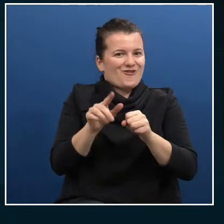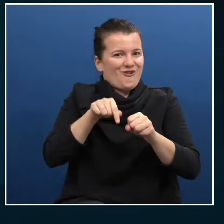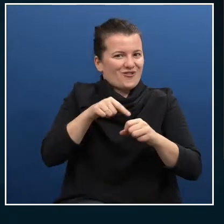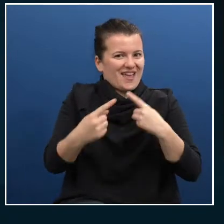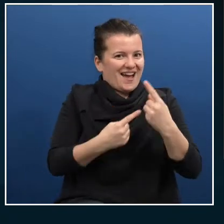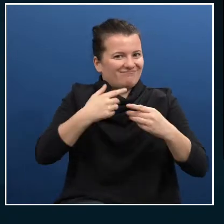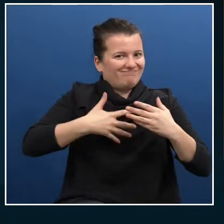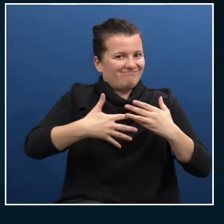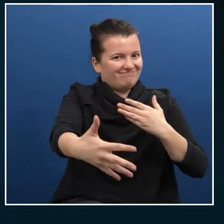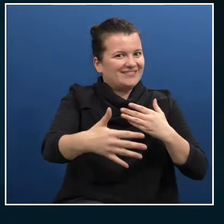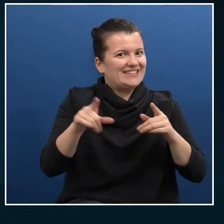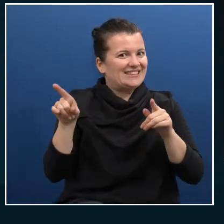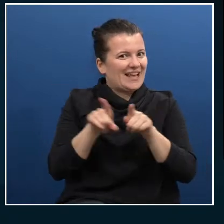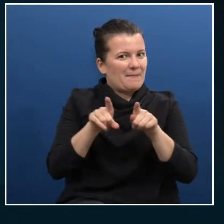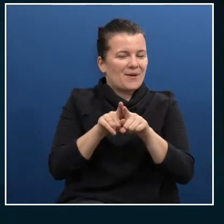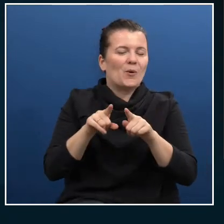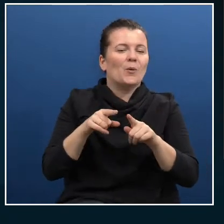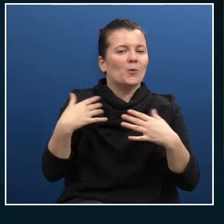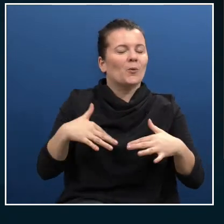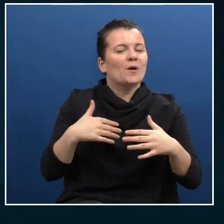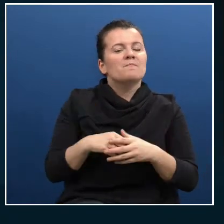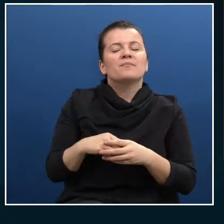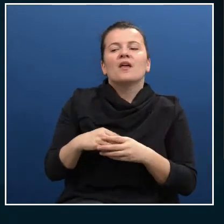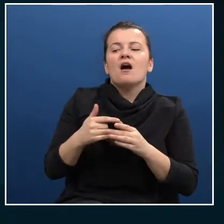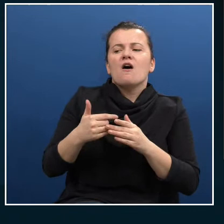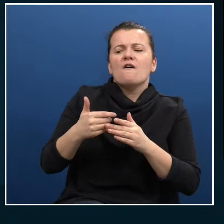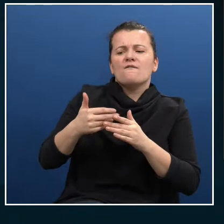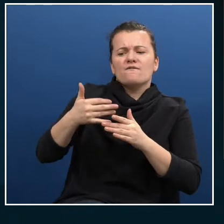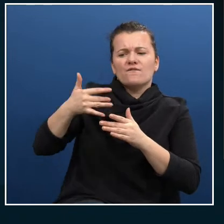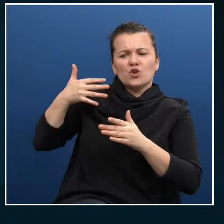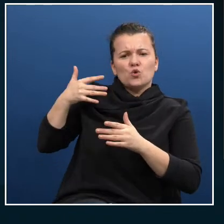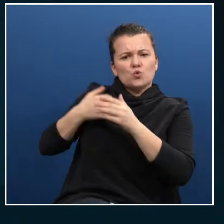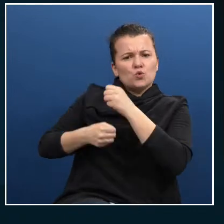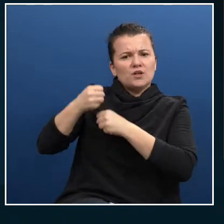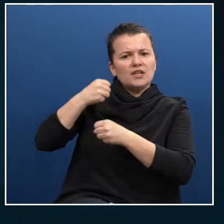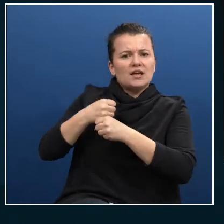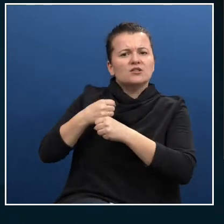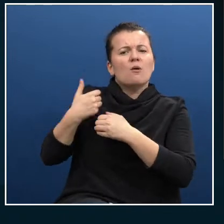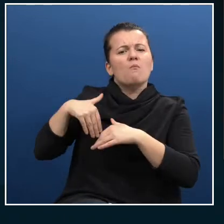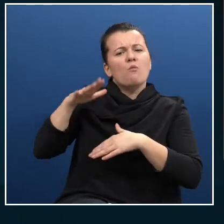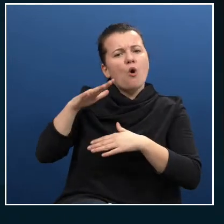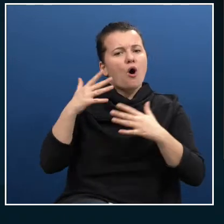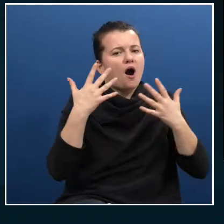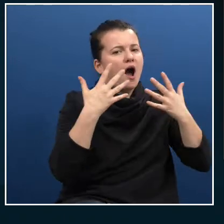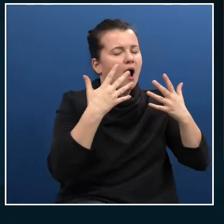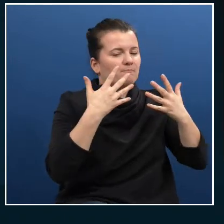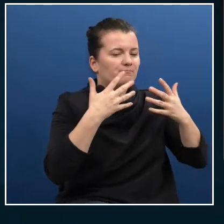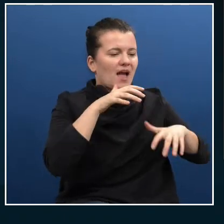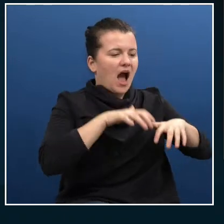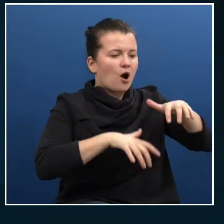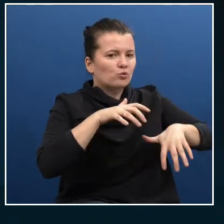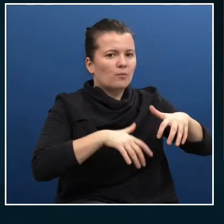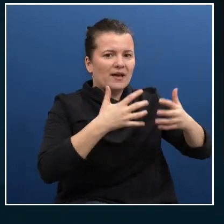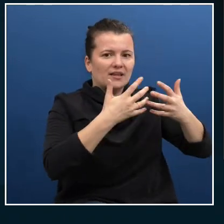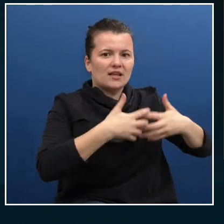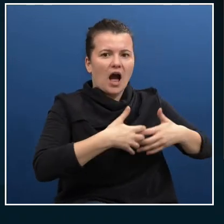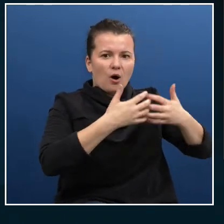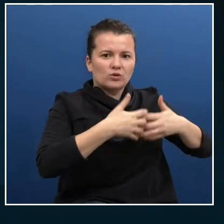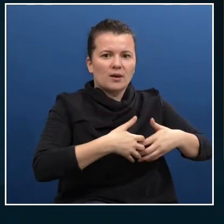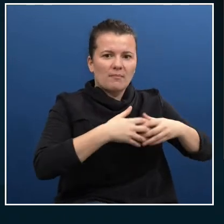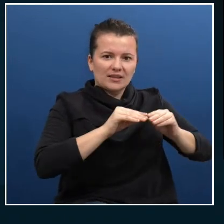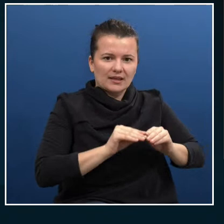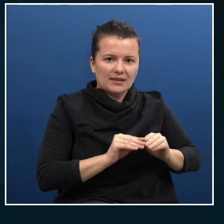couple of years, I kind of shifted to more automation and automated deployments. So I've been